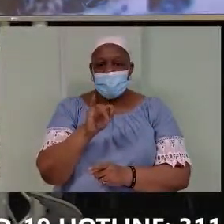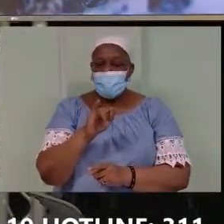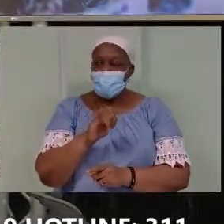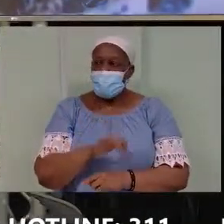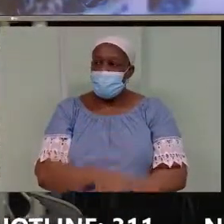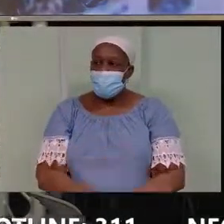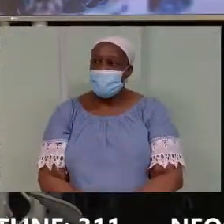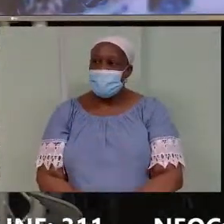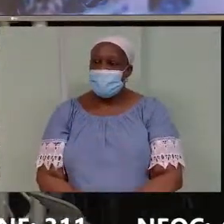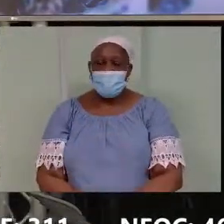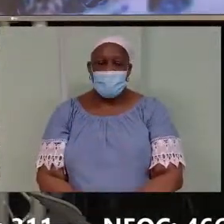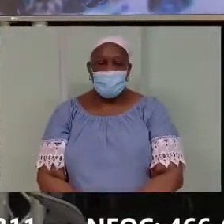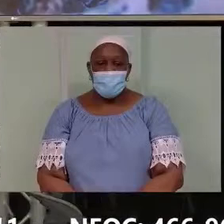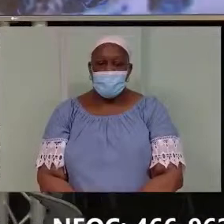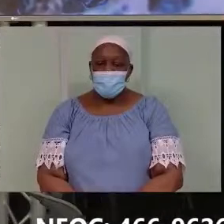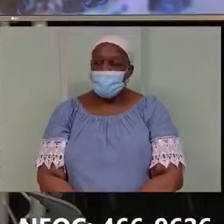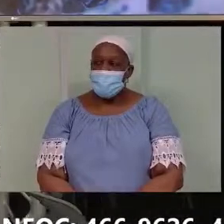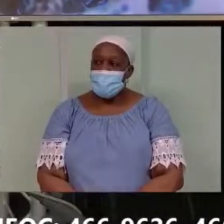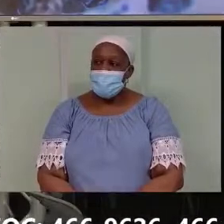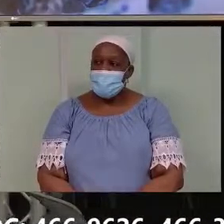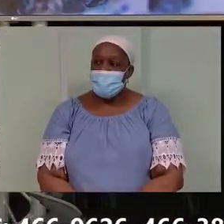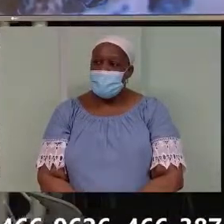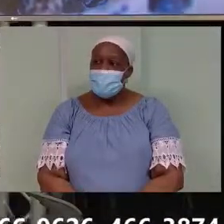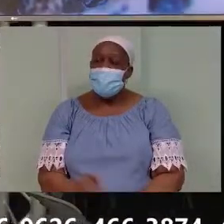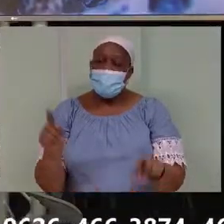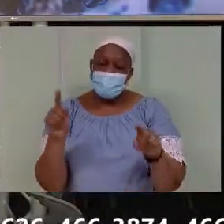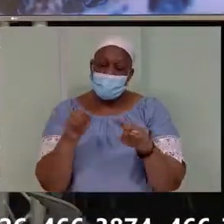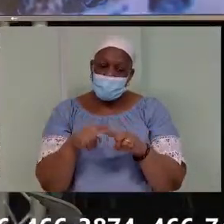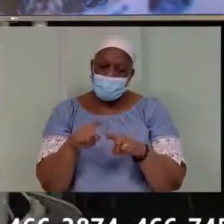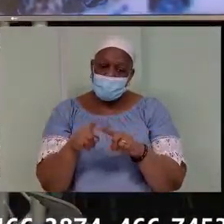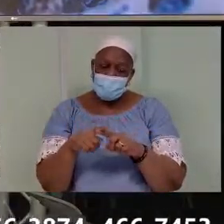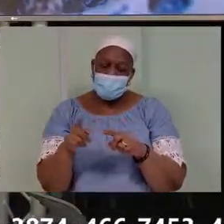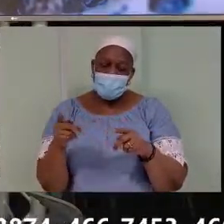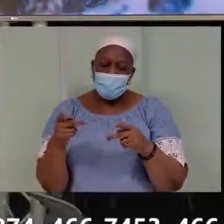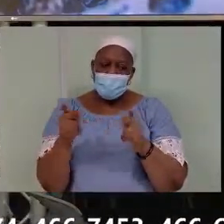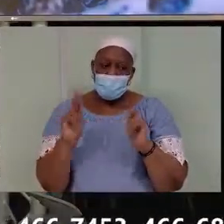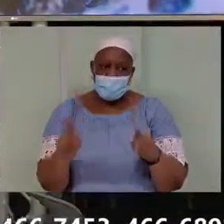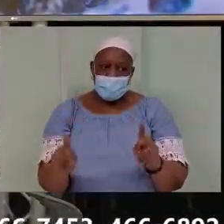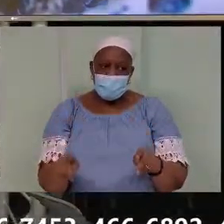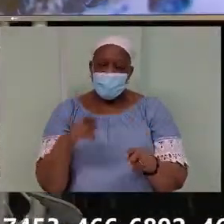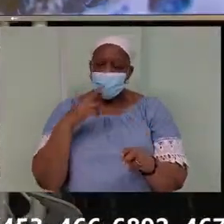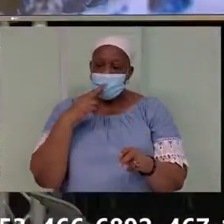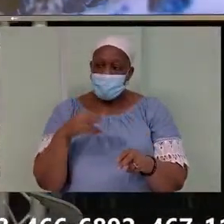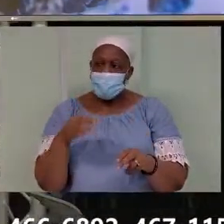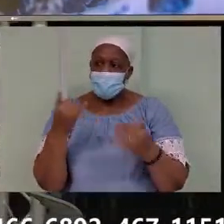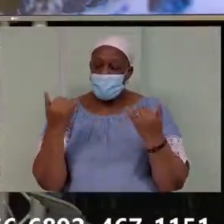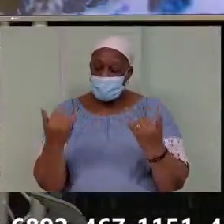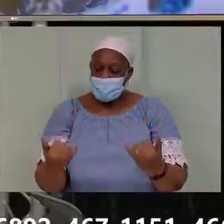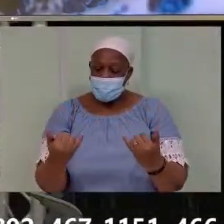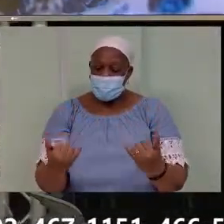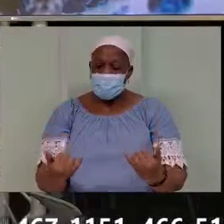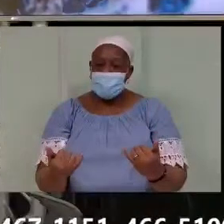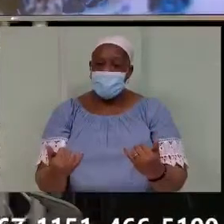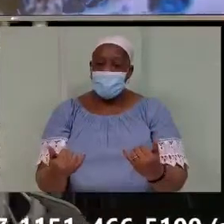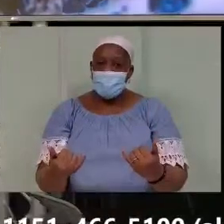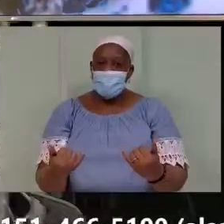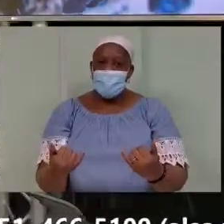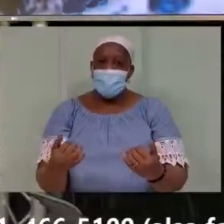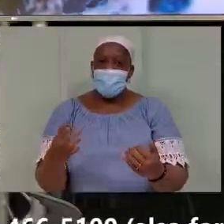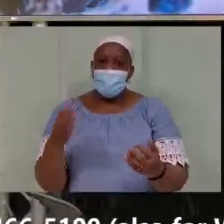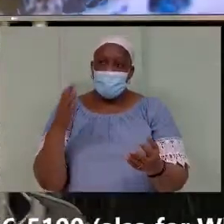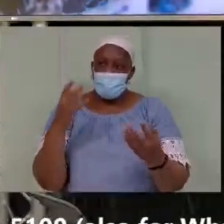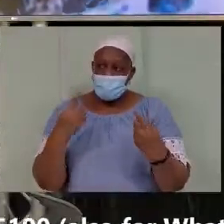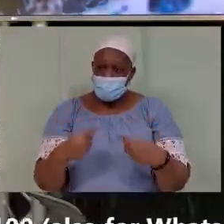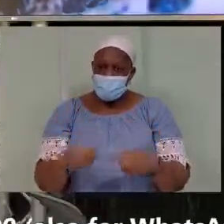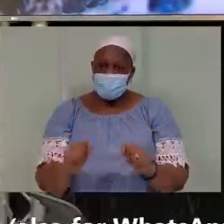immigration and the relevant ministries are presently organizing the repatriation of